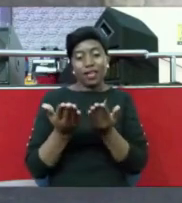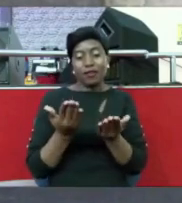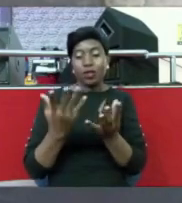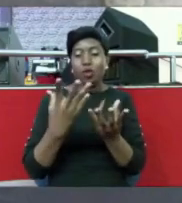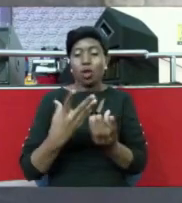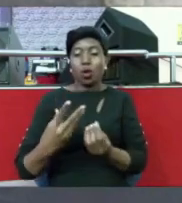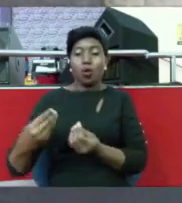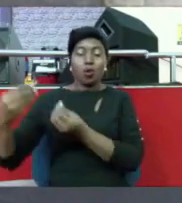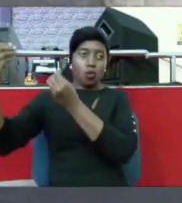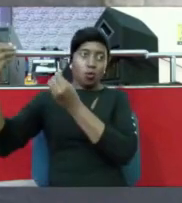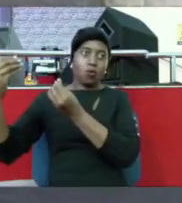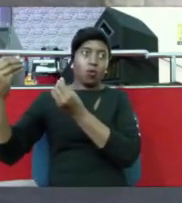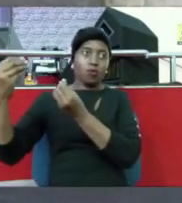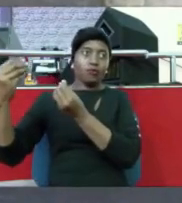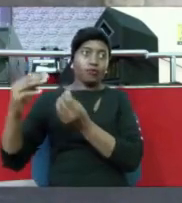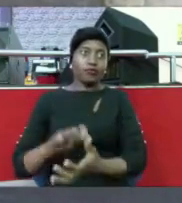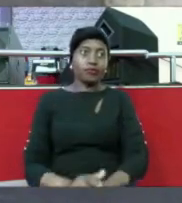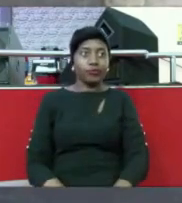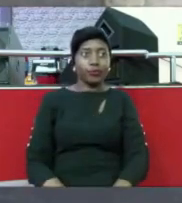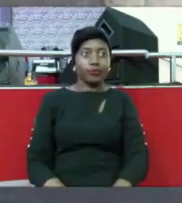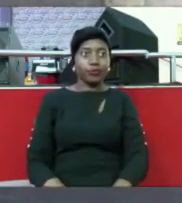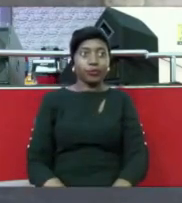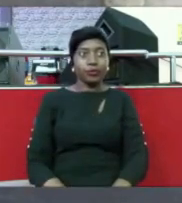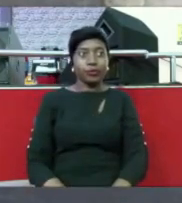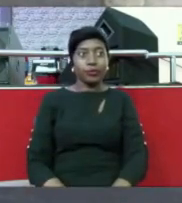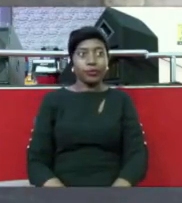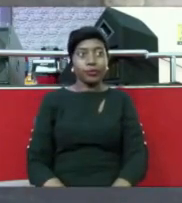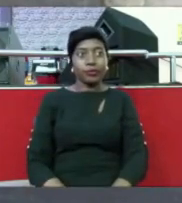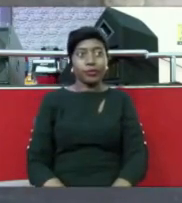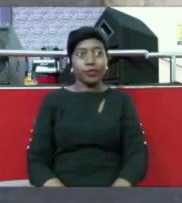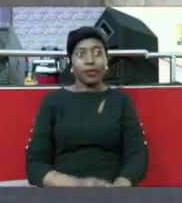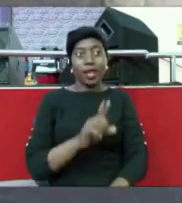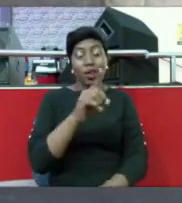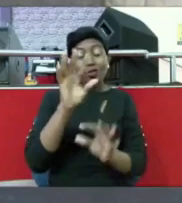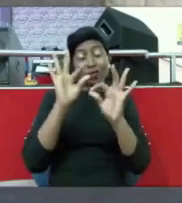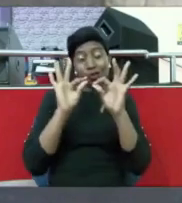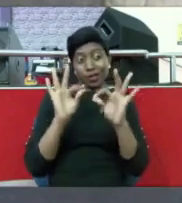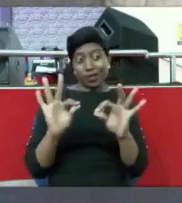you imagine? Yeah, thank you. Thank you. Umevaa vizuri.